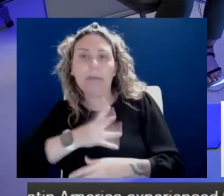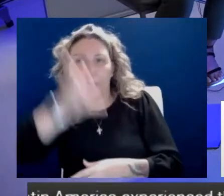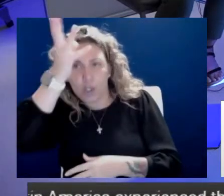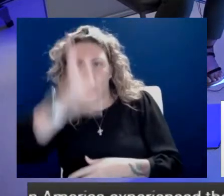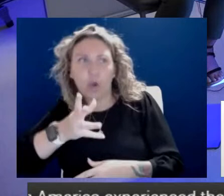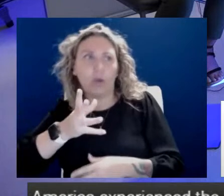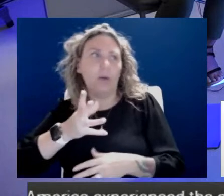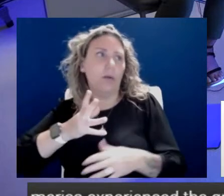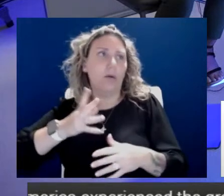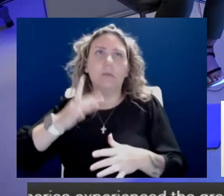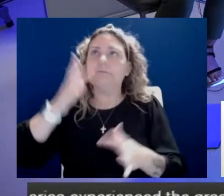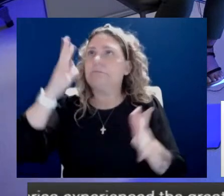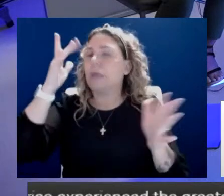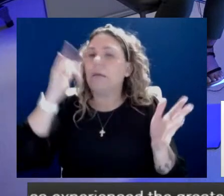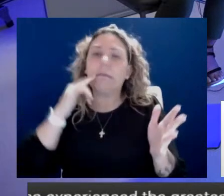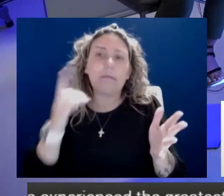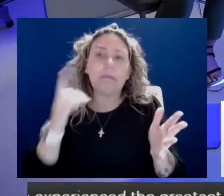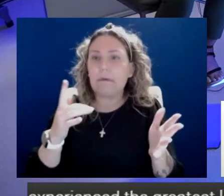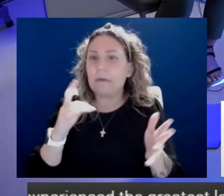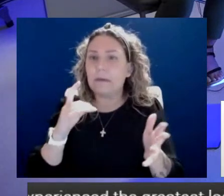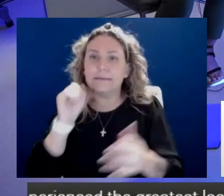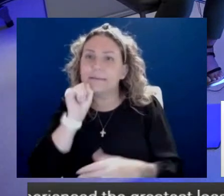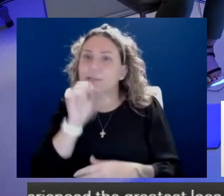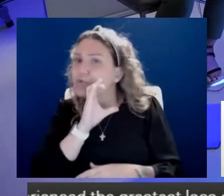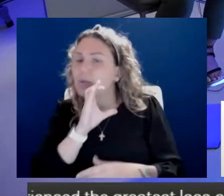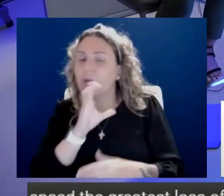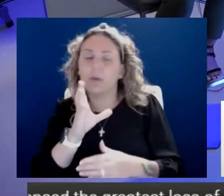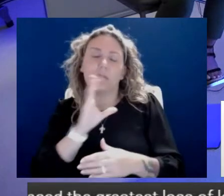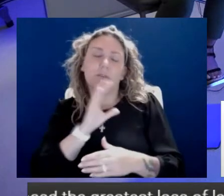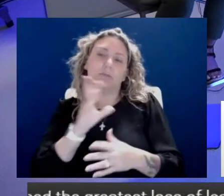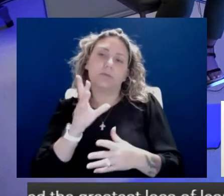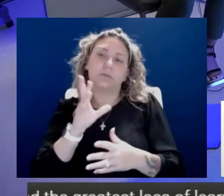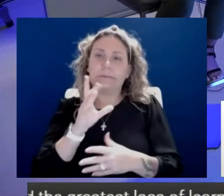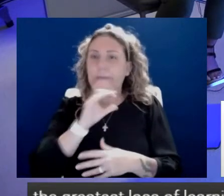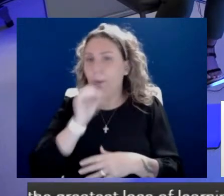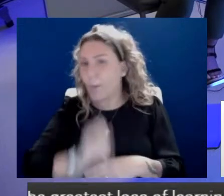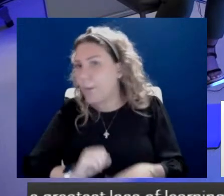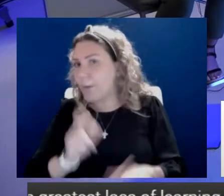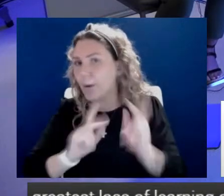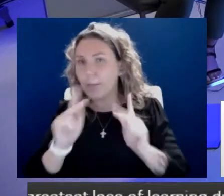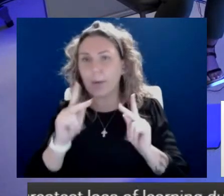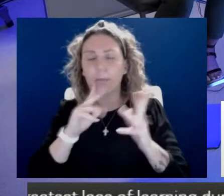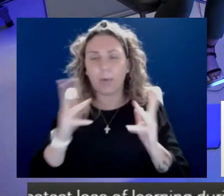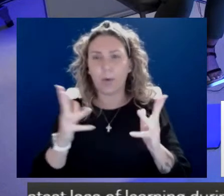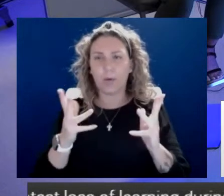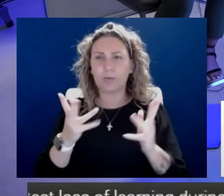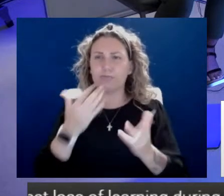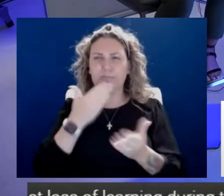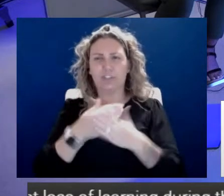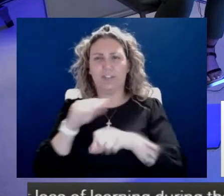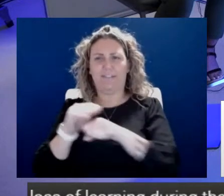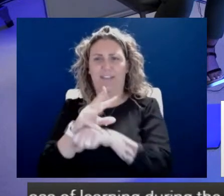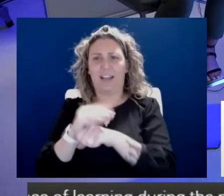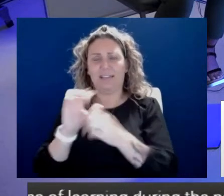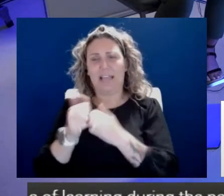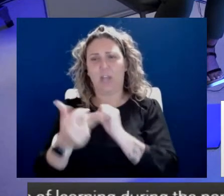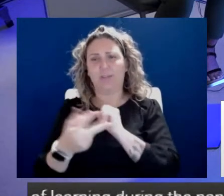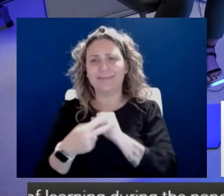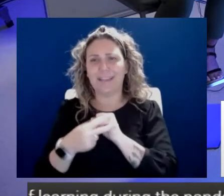empty nester family, to the aging single person. What is some good advice on how to save, how to